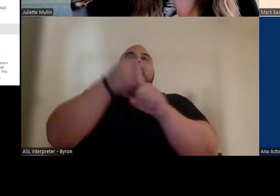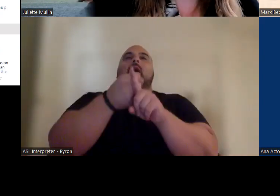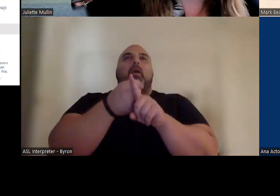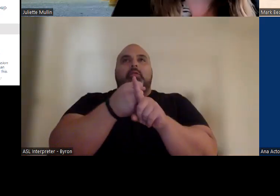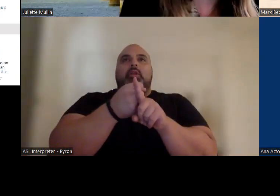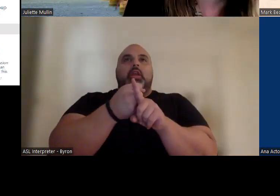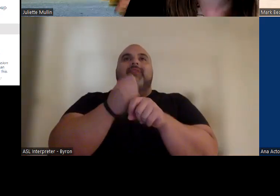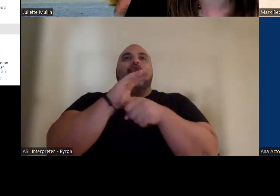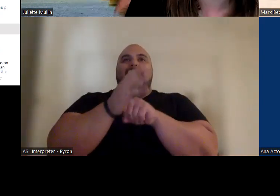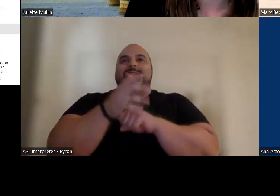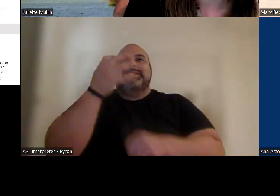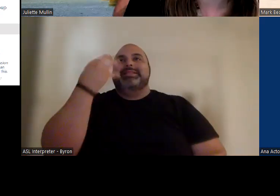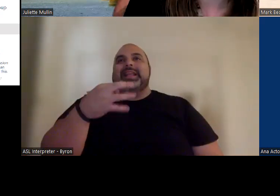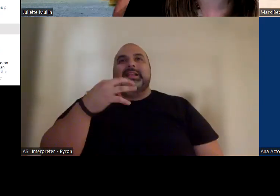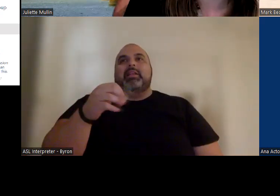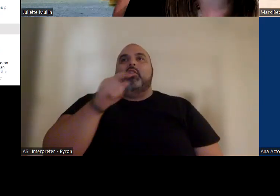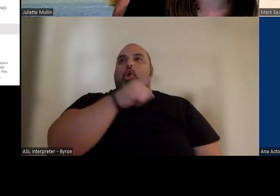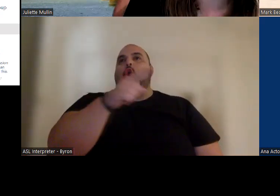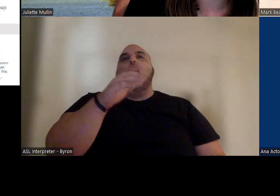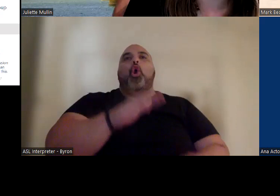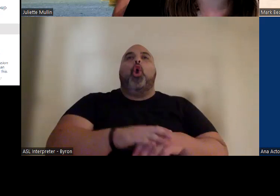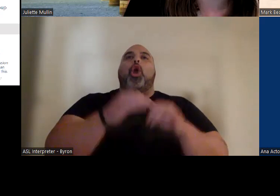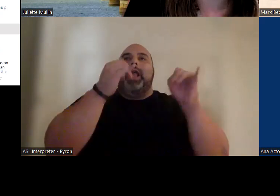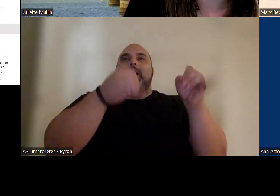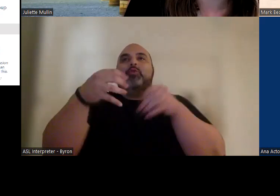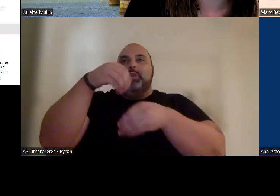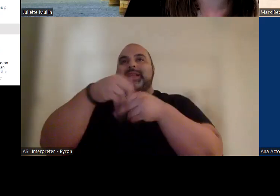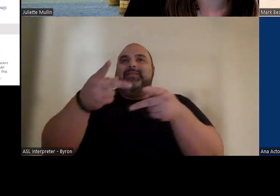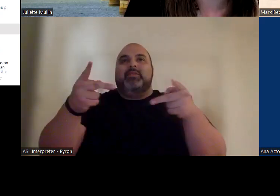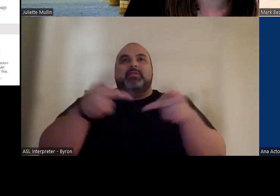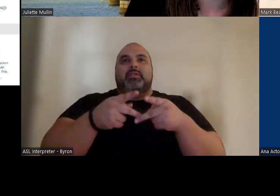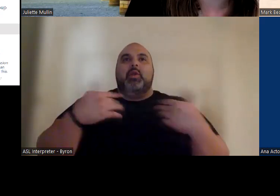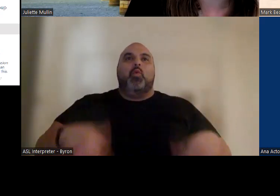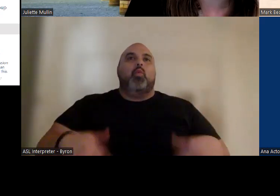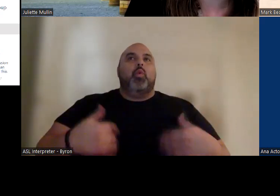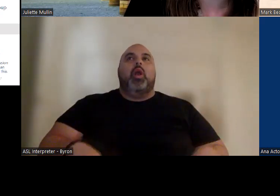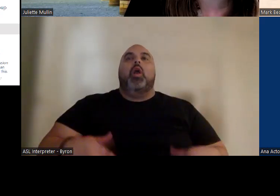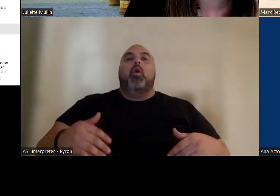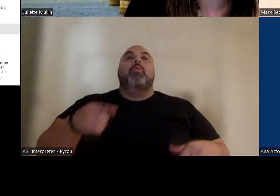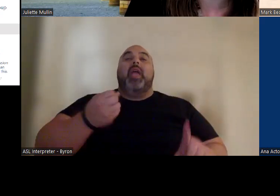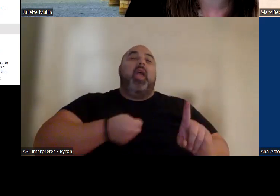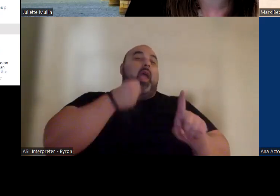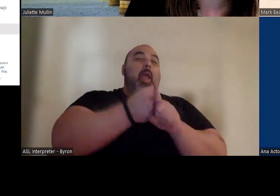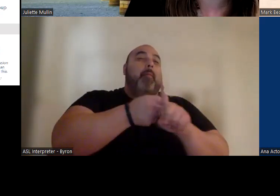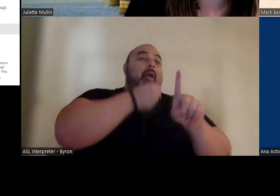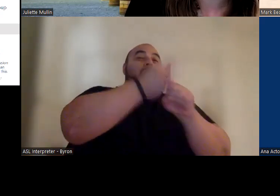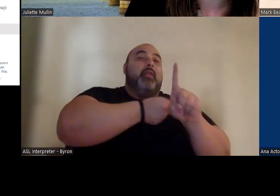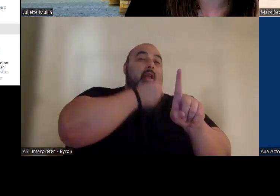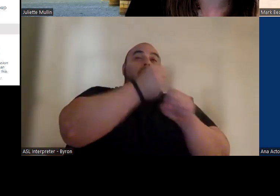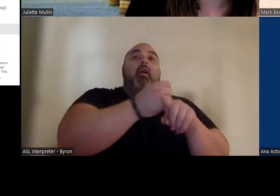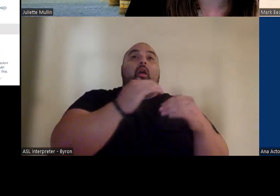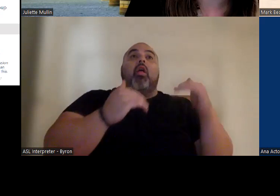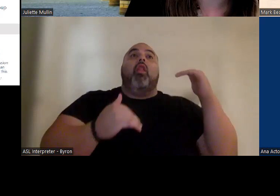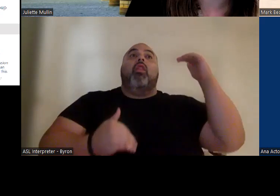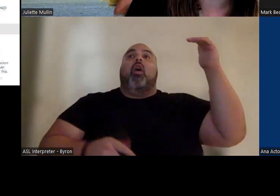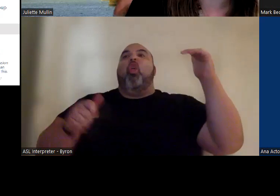COVID-19 on individuals that were in these facilities just by far being disproportionately impacted. And how do you balance that with your